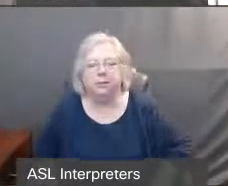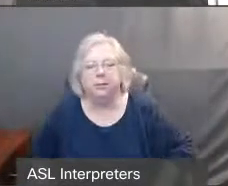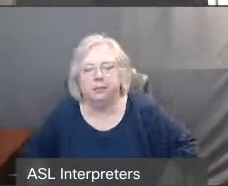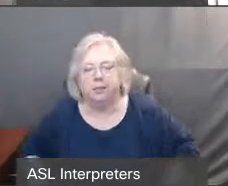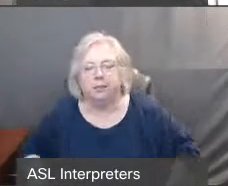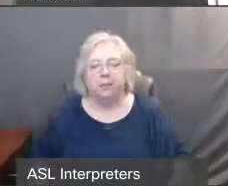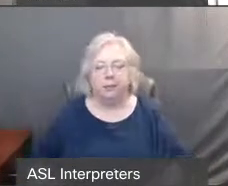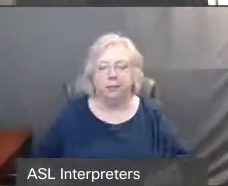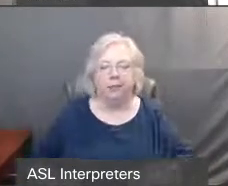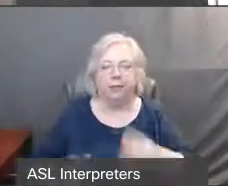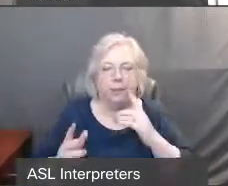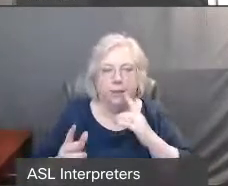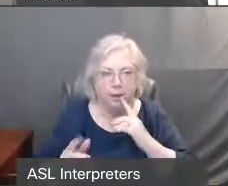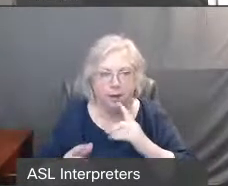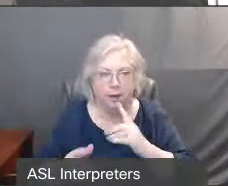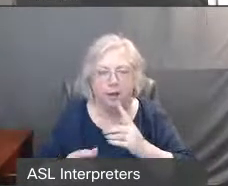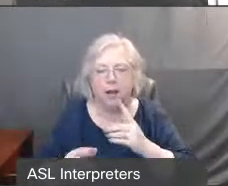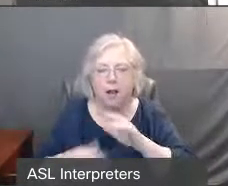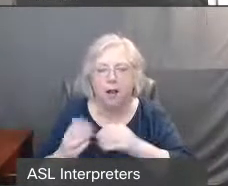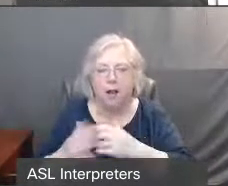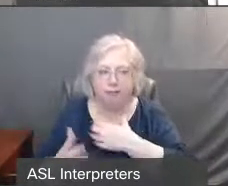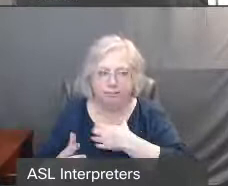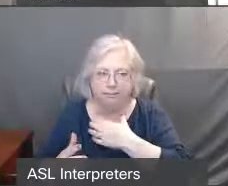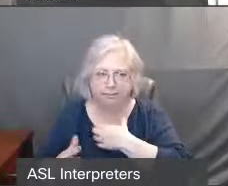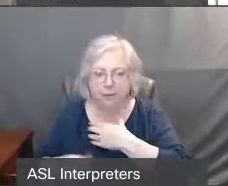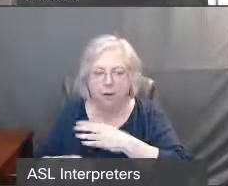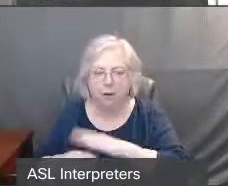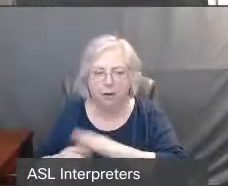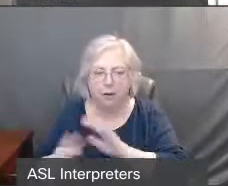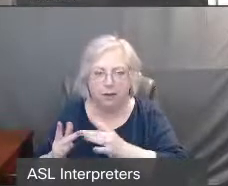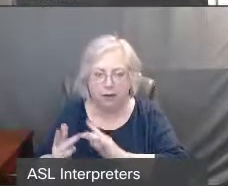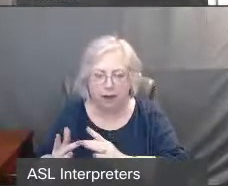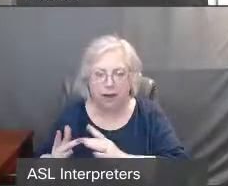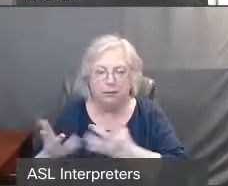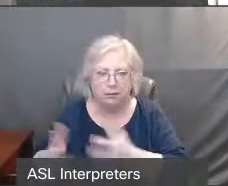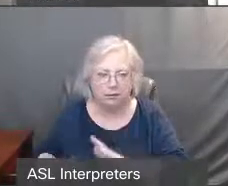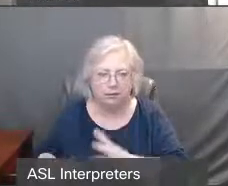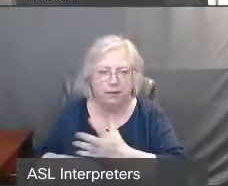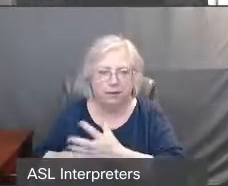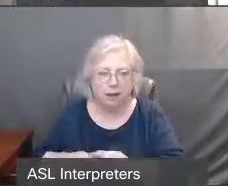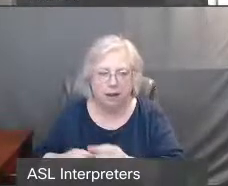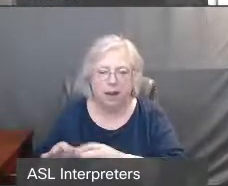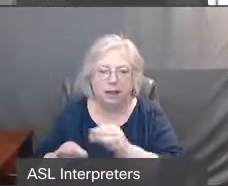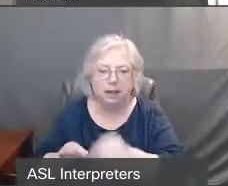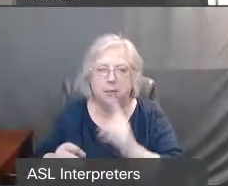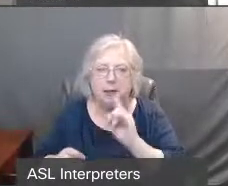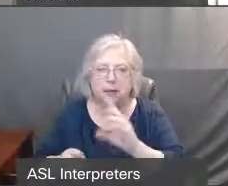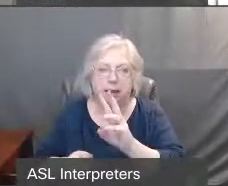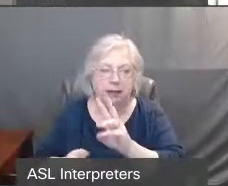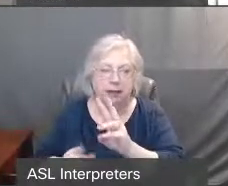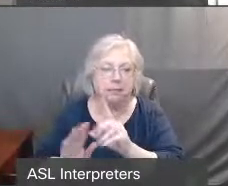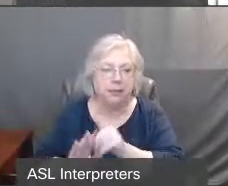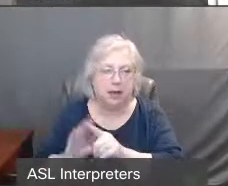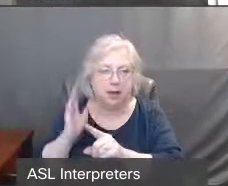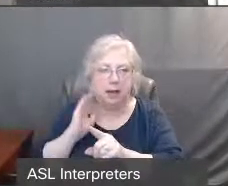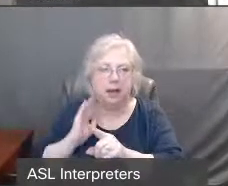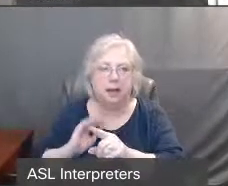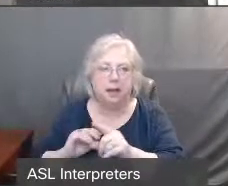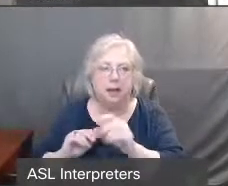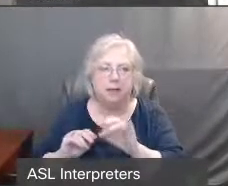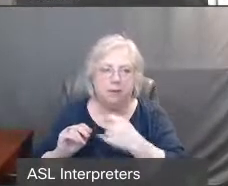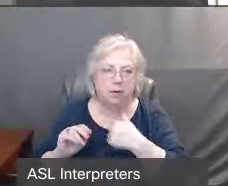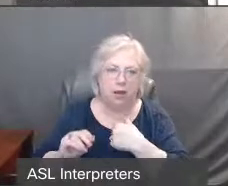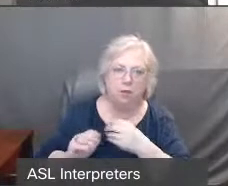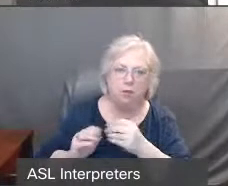All right, that gets us to all of the opposition online. As I did extend it by 6 minutes. I mean, if you've got some more information that's selling, you certainly bring